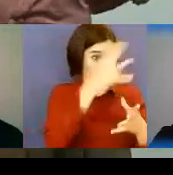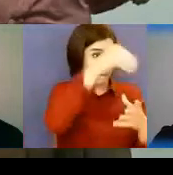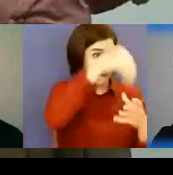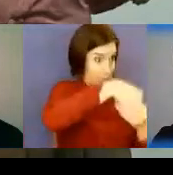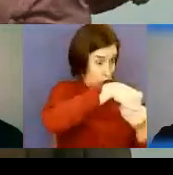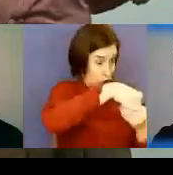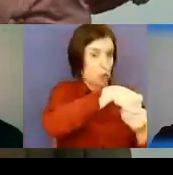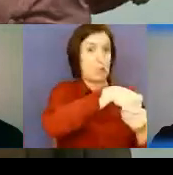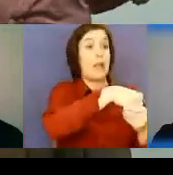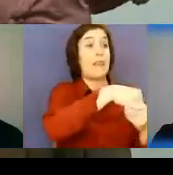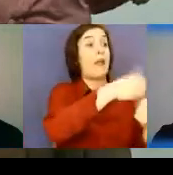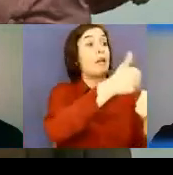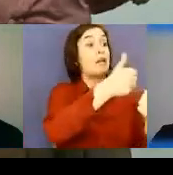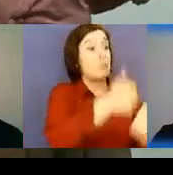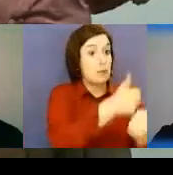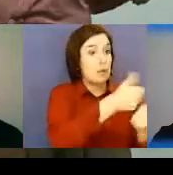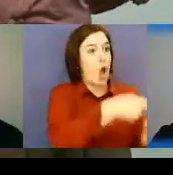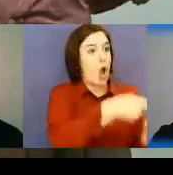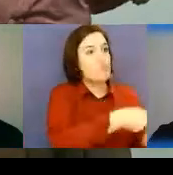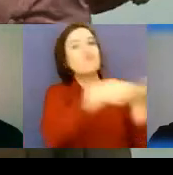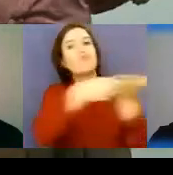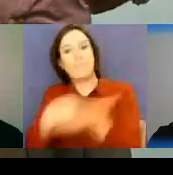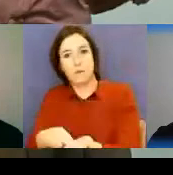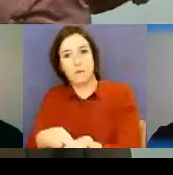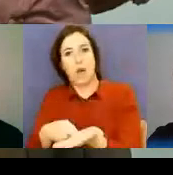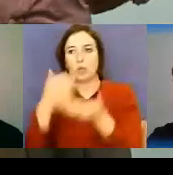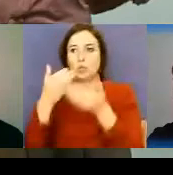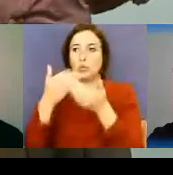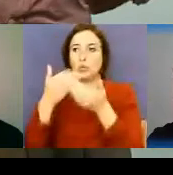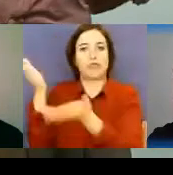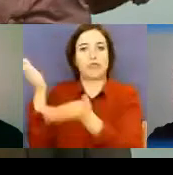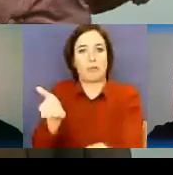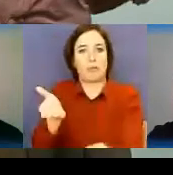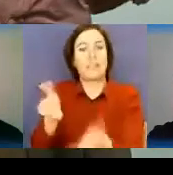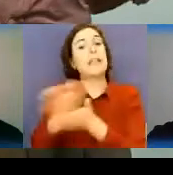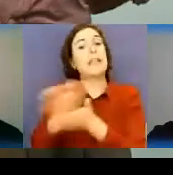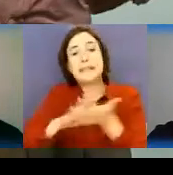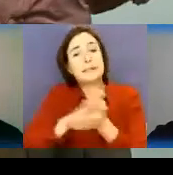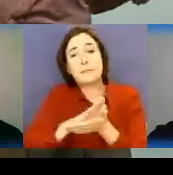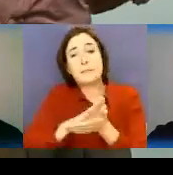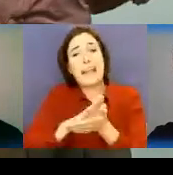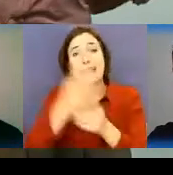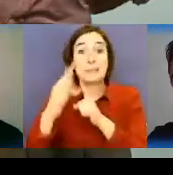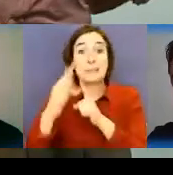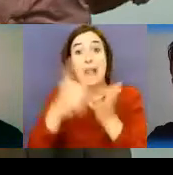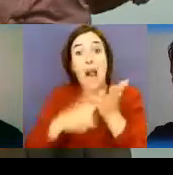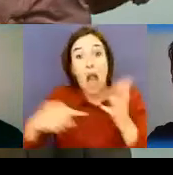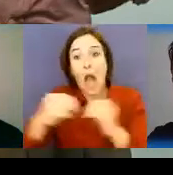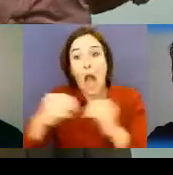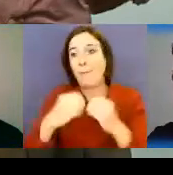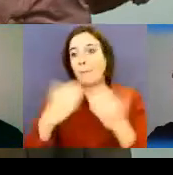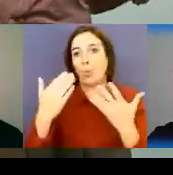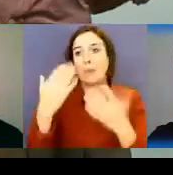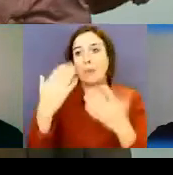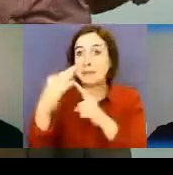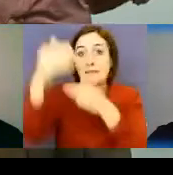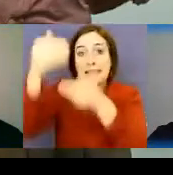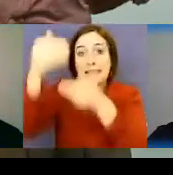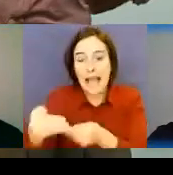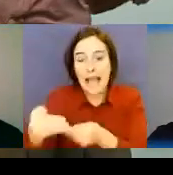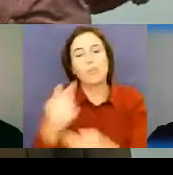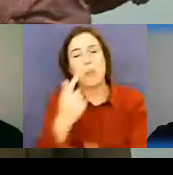mechanism. That doesn't necessarily mean a club or a session directly, although that can work. It might be now the role of into the social prescribing